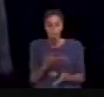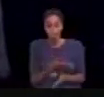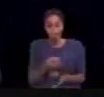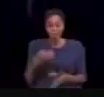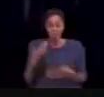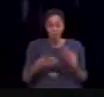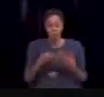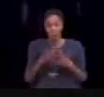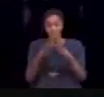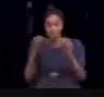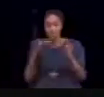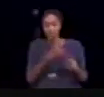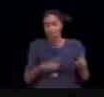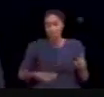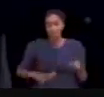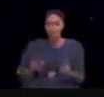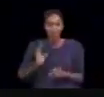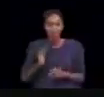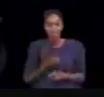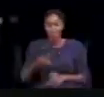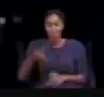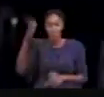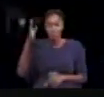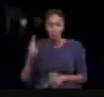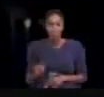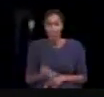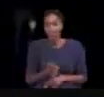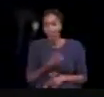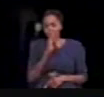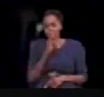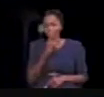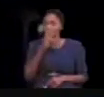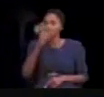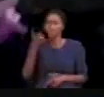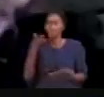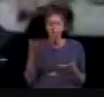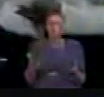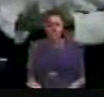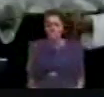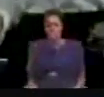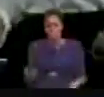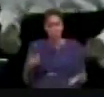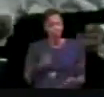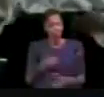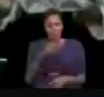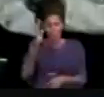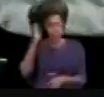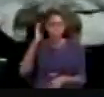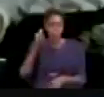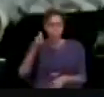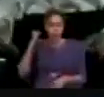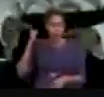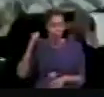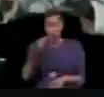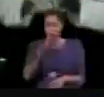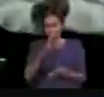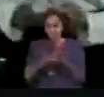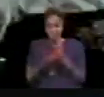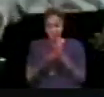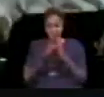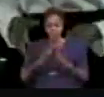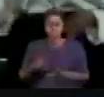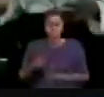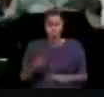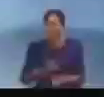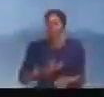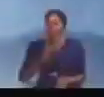the house of the Lord. Our God is surely in this place. We won't be quiet. We shout